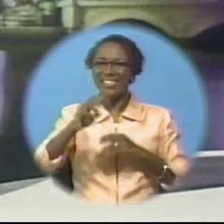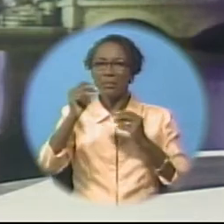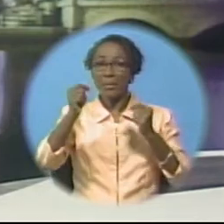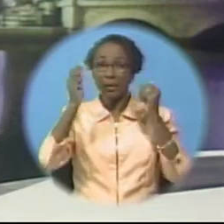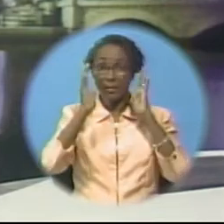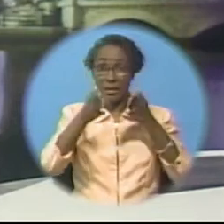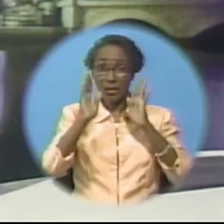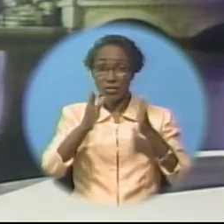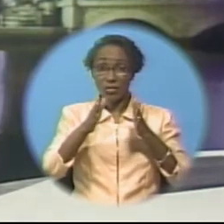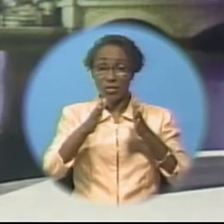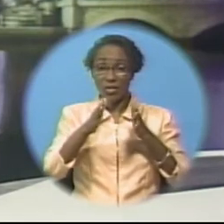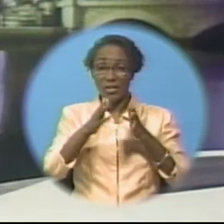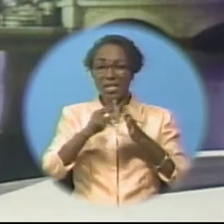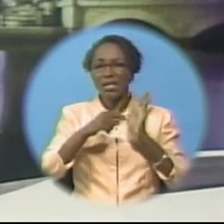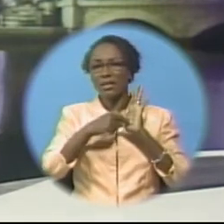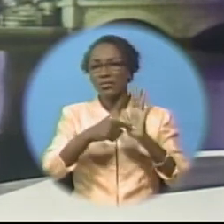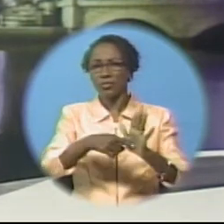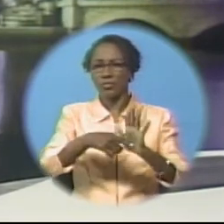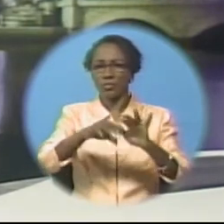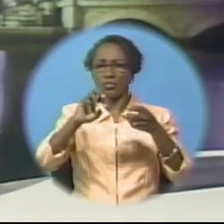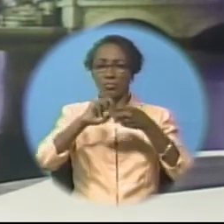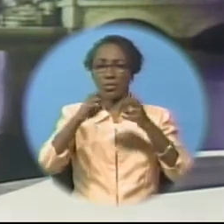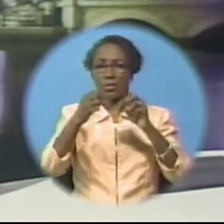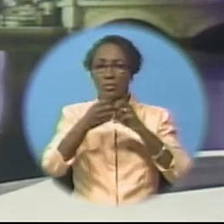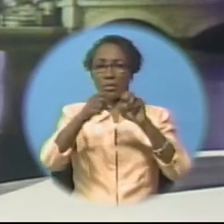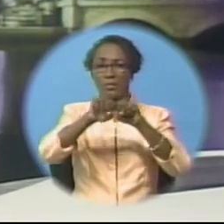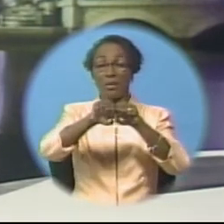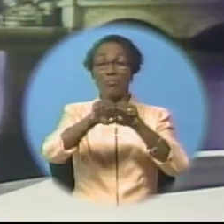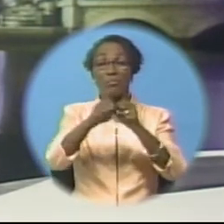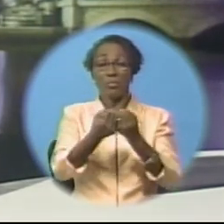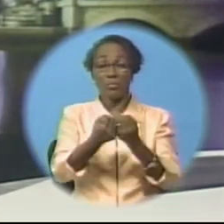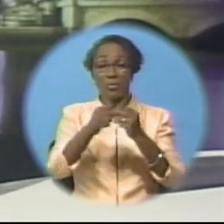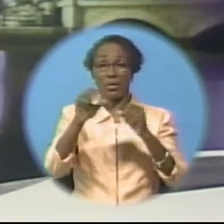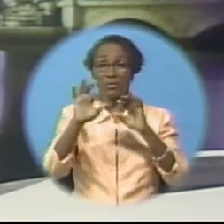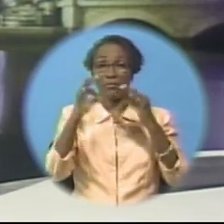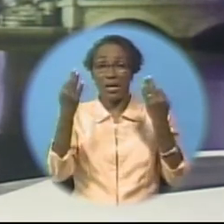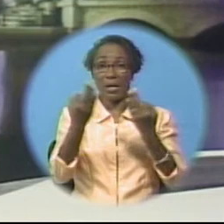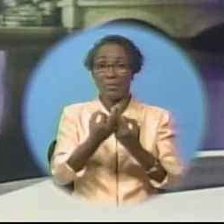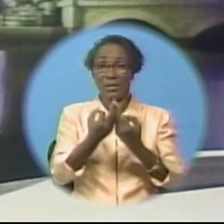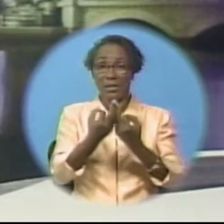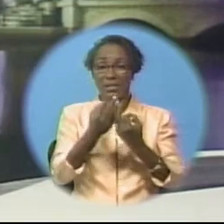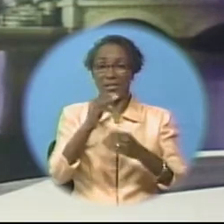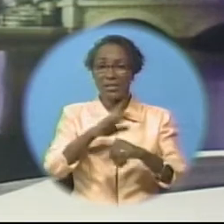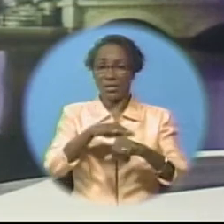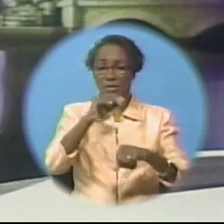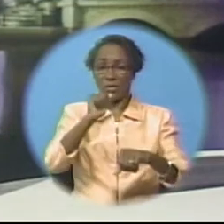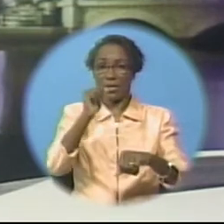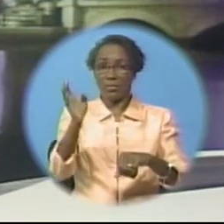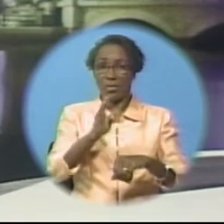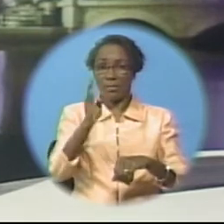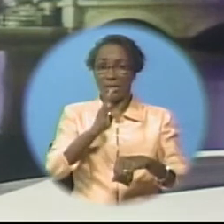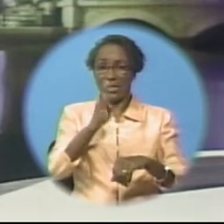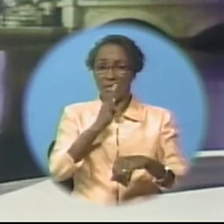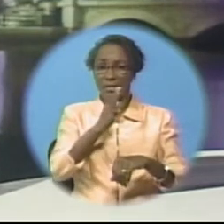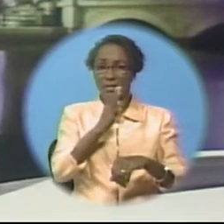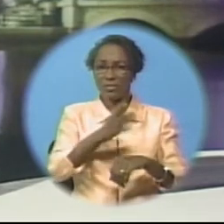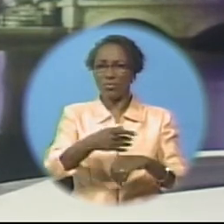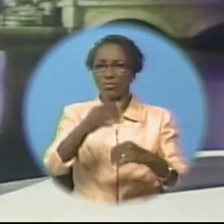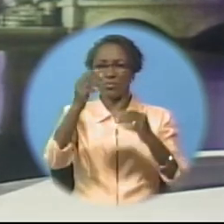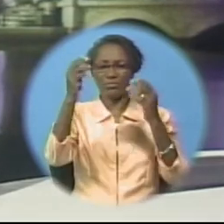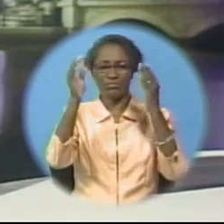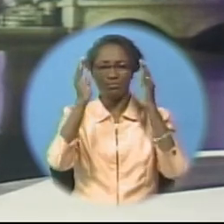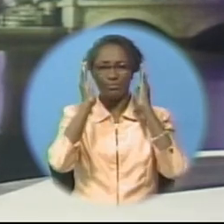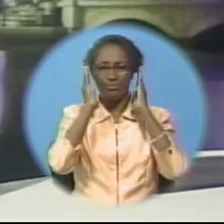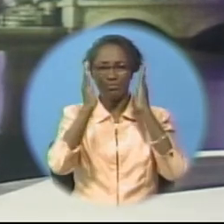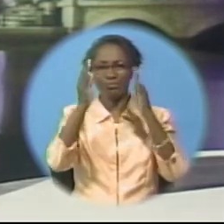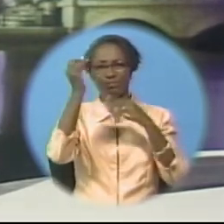of the breakdown of the family unit in Barbados, and is calling on Barbadians to take stock. Minister Blackett made these comments recently during